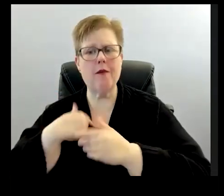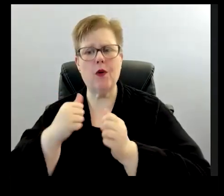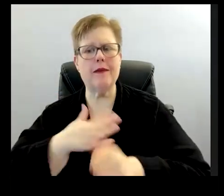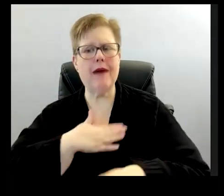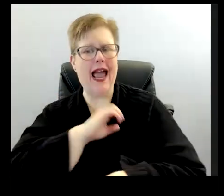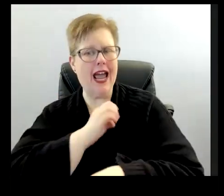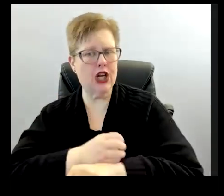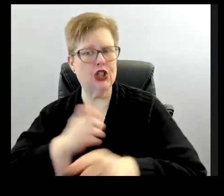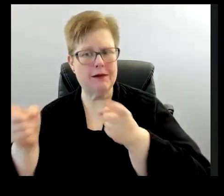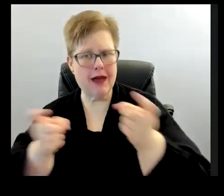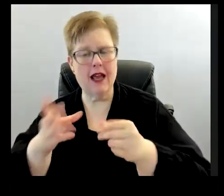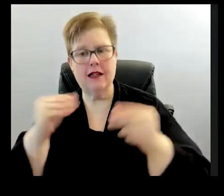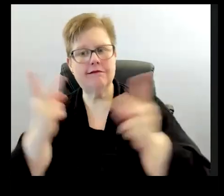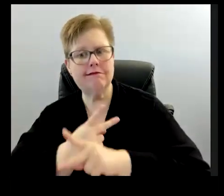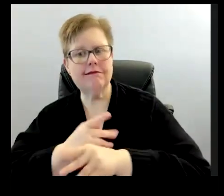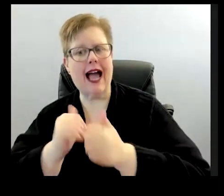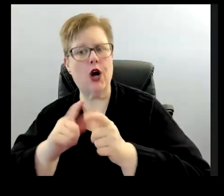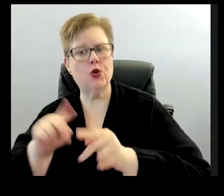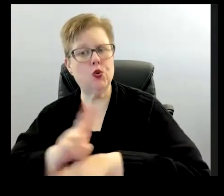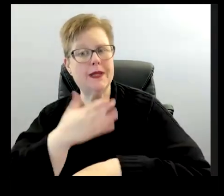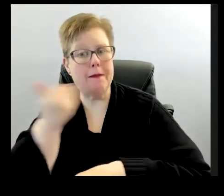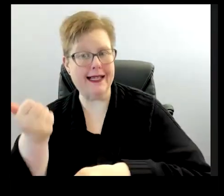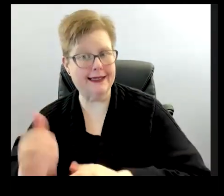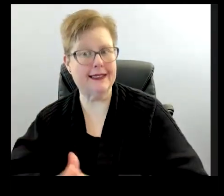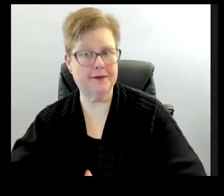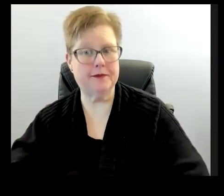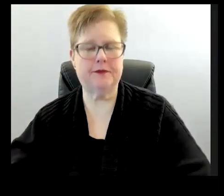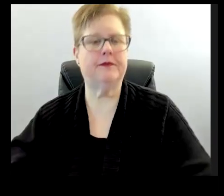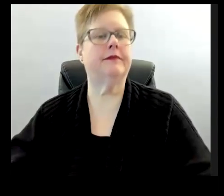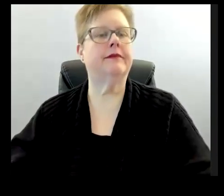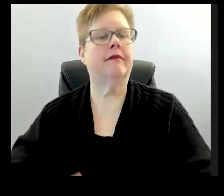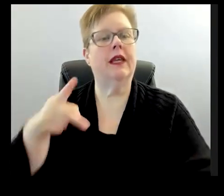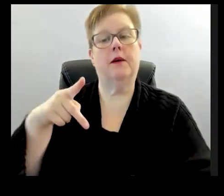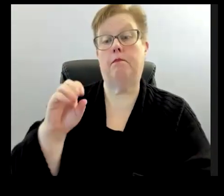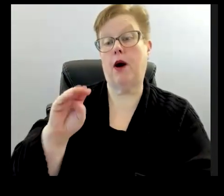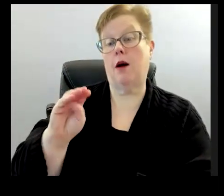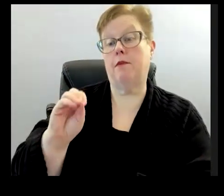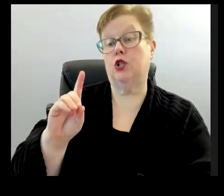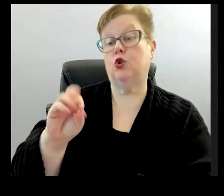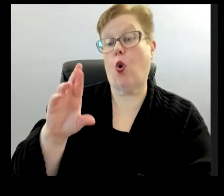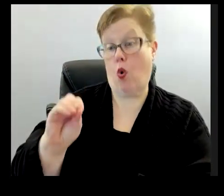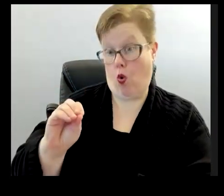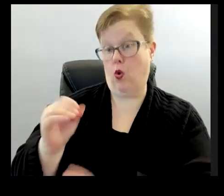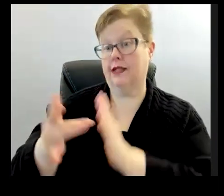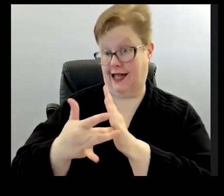energy management and figuring out how to use them best. So there's the Pomodoro technique, which I mentioned